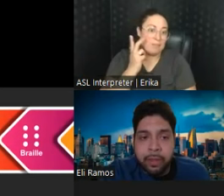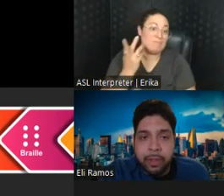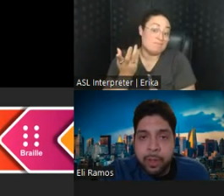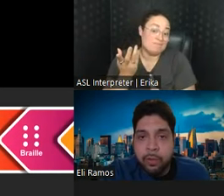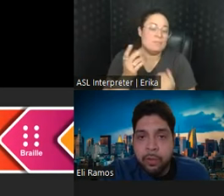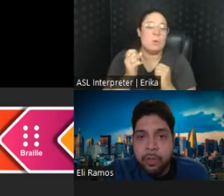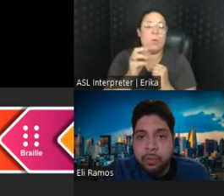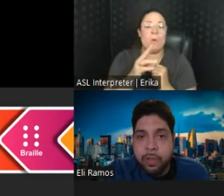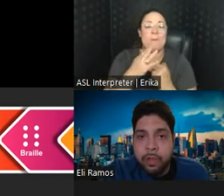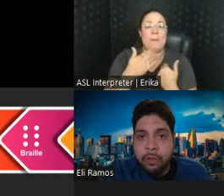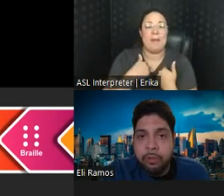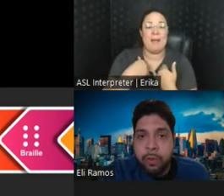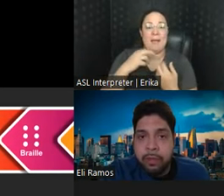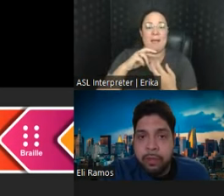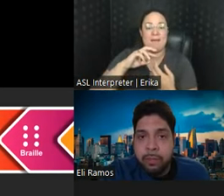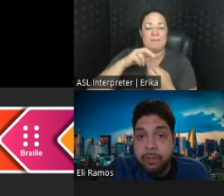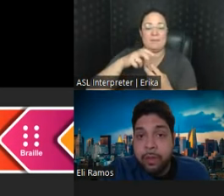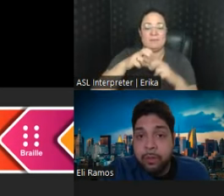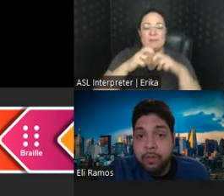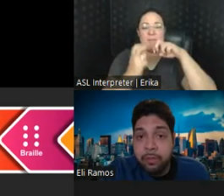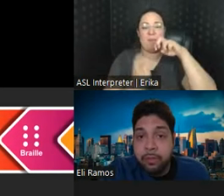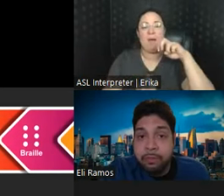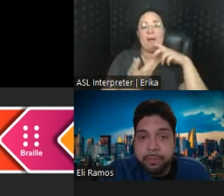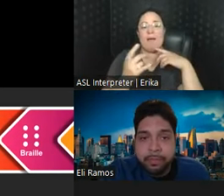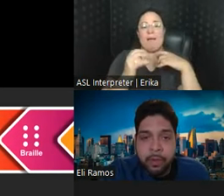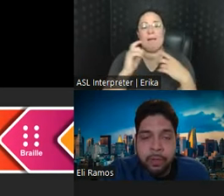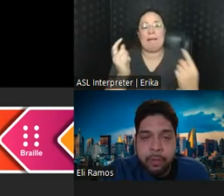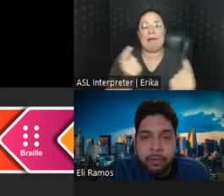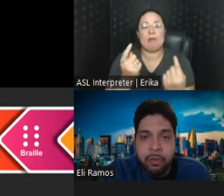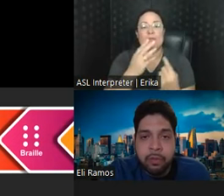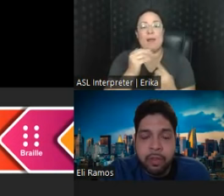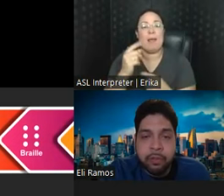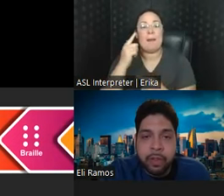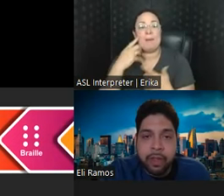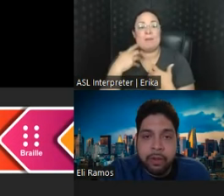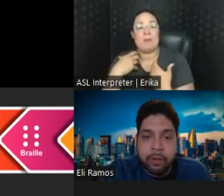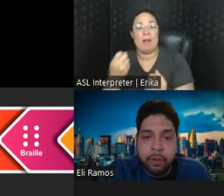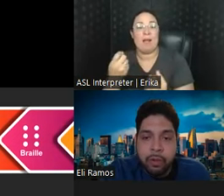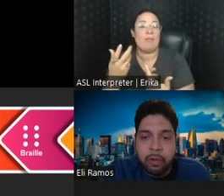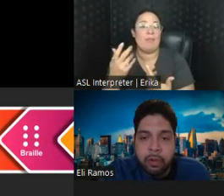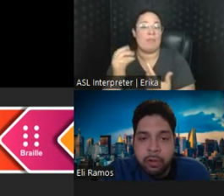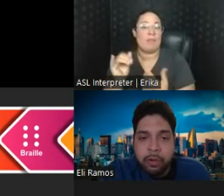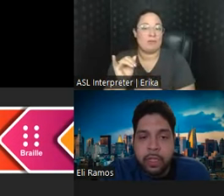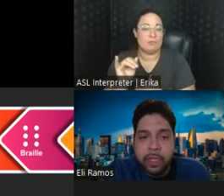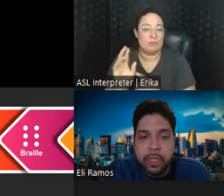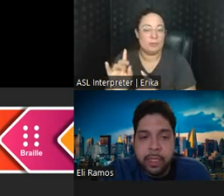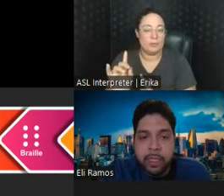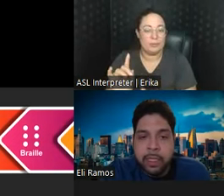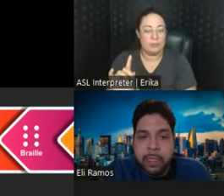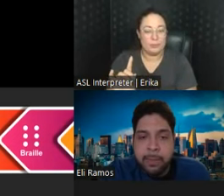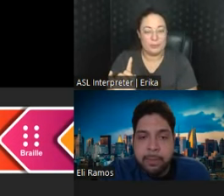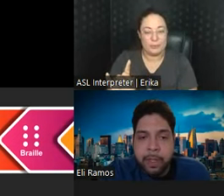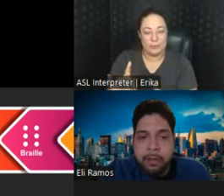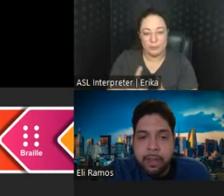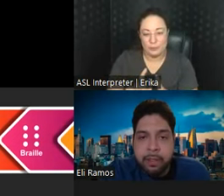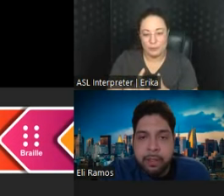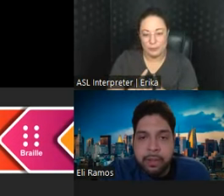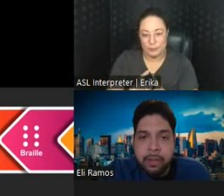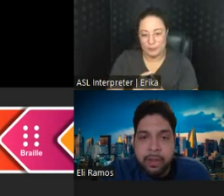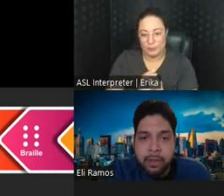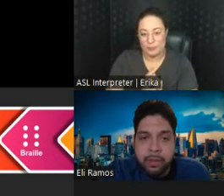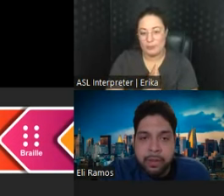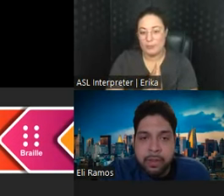have a spinal cord injury and also have a mental health concern, right? These are all things that could occur. And I